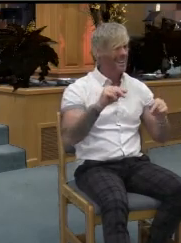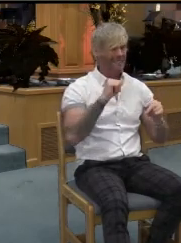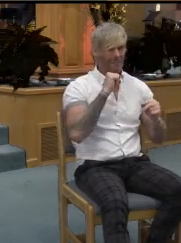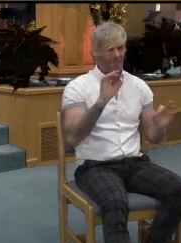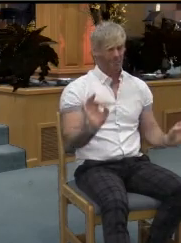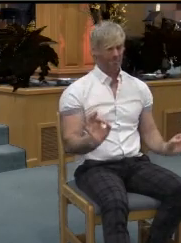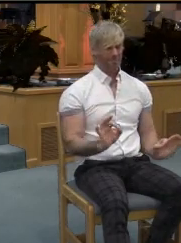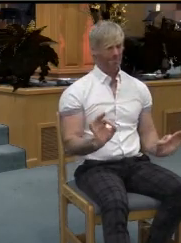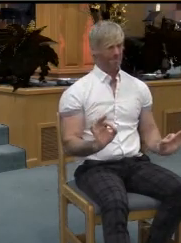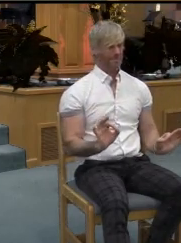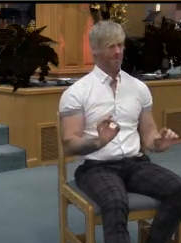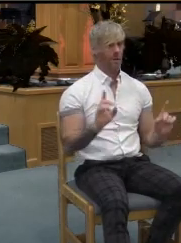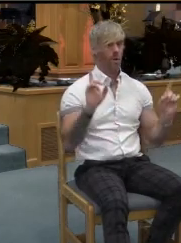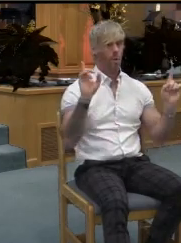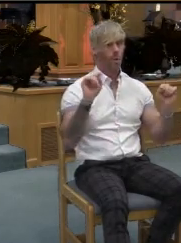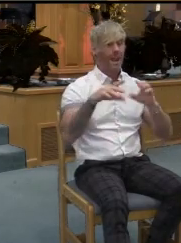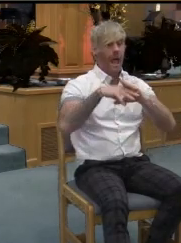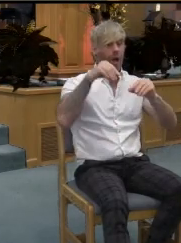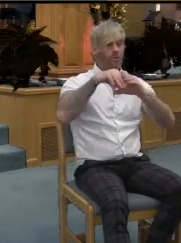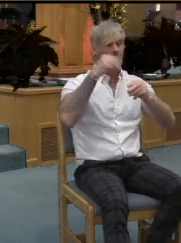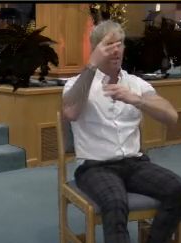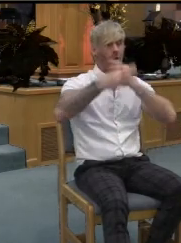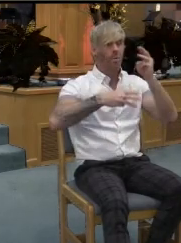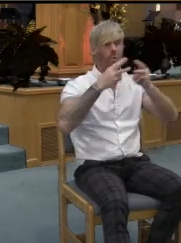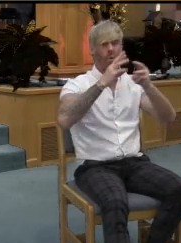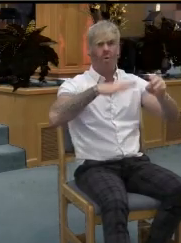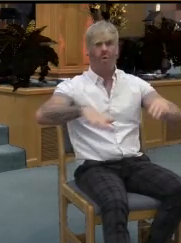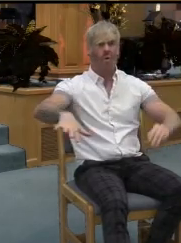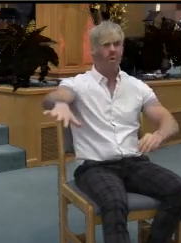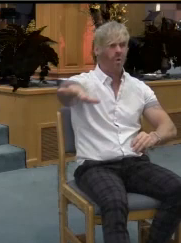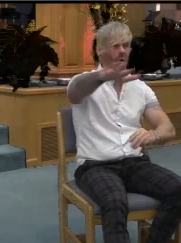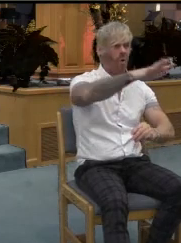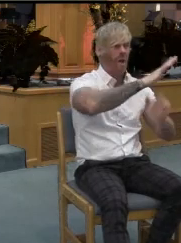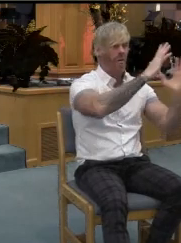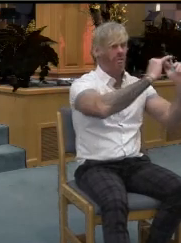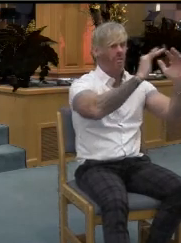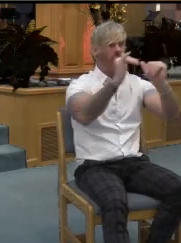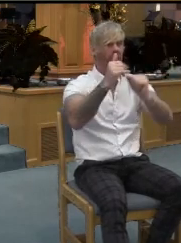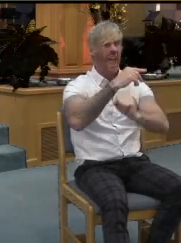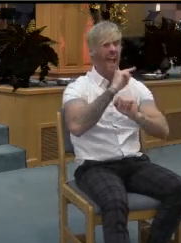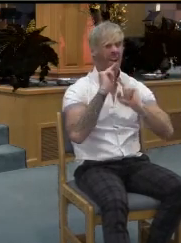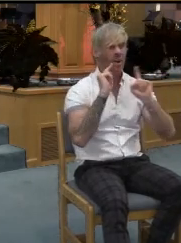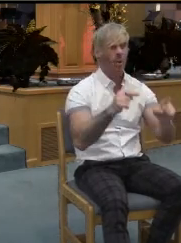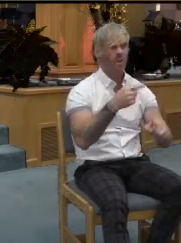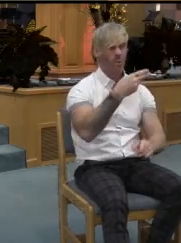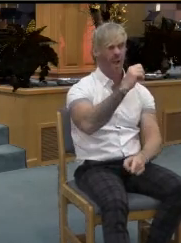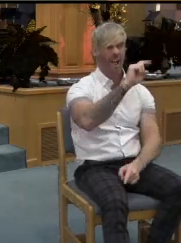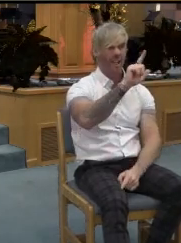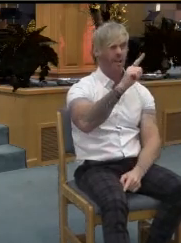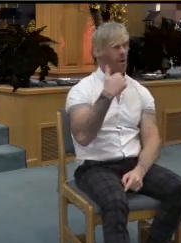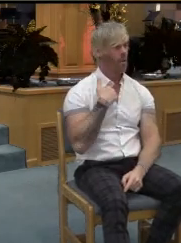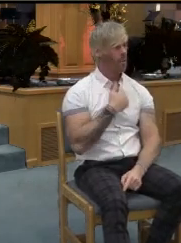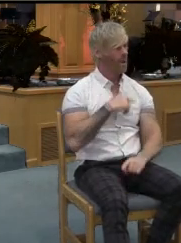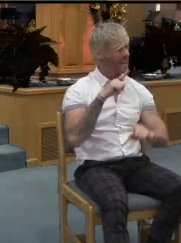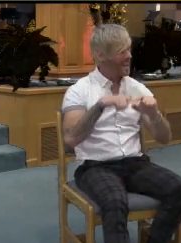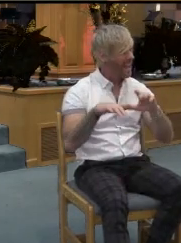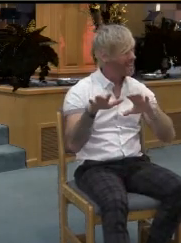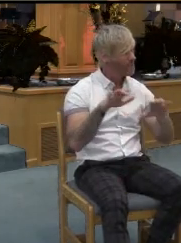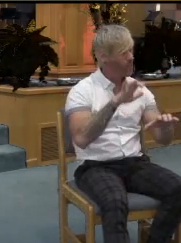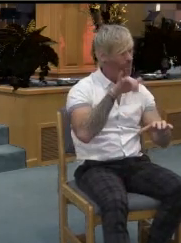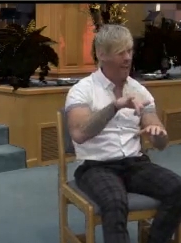when the world is decaying and going to hell. We're not going to do that. We can't afford to do